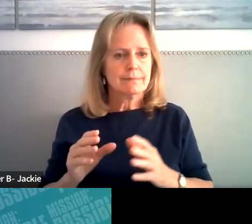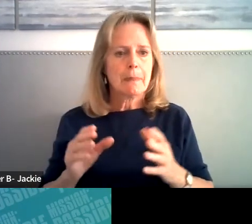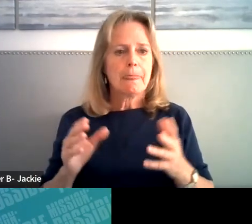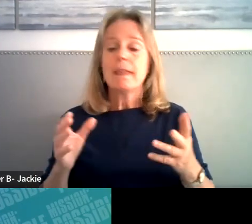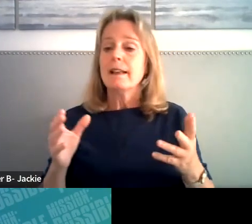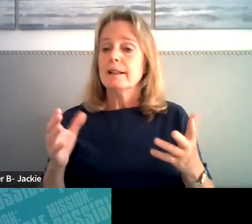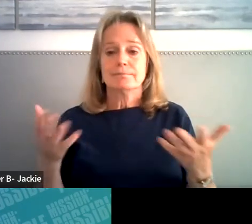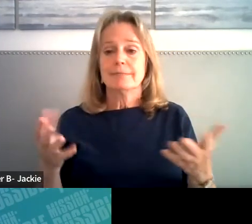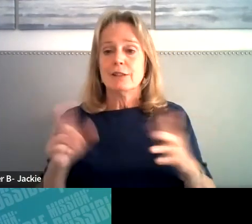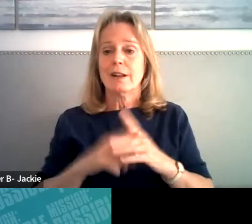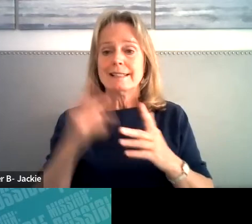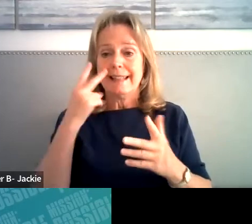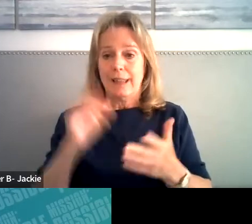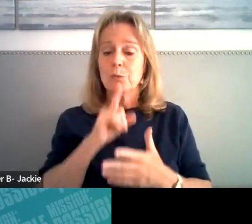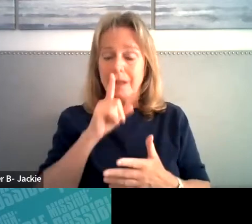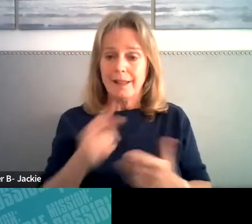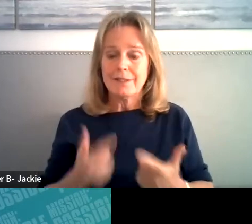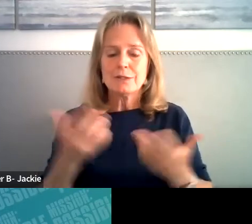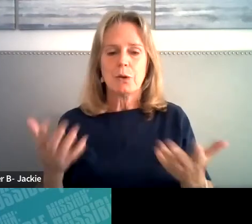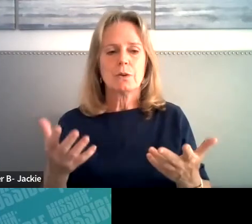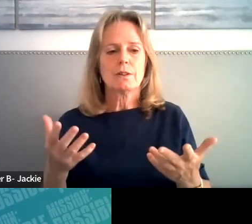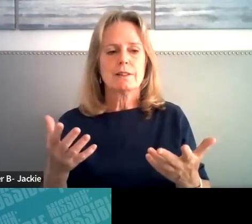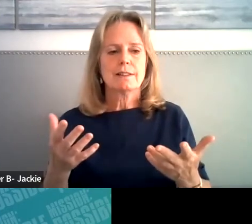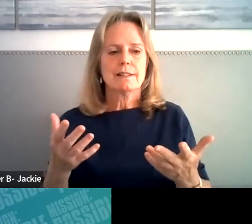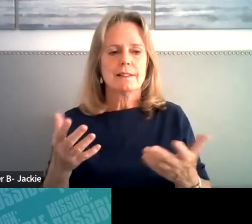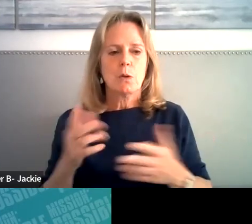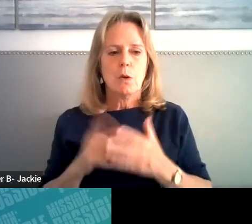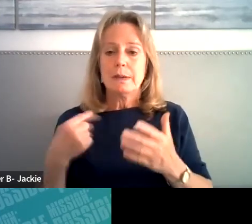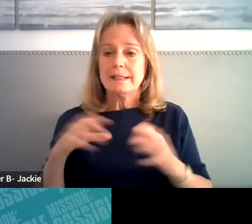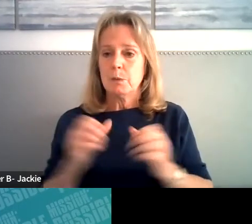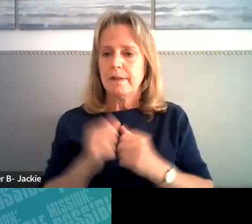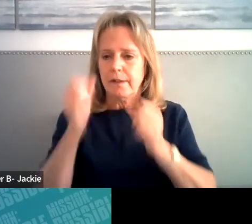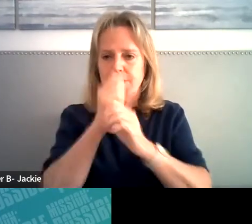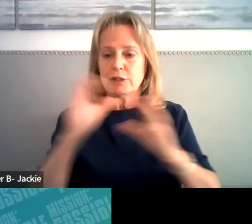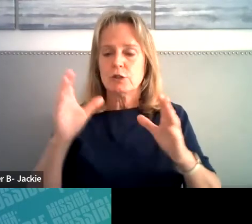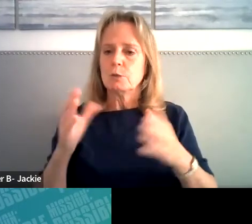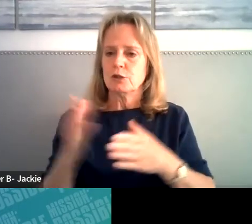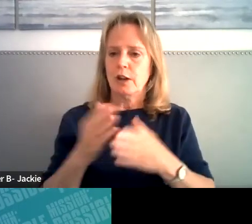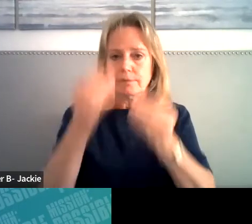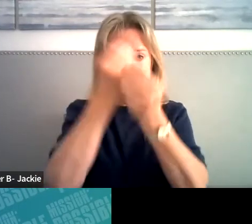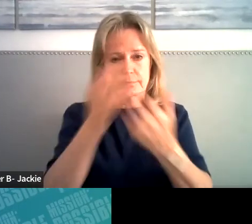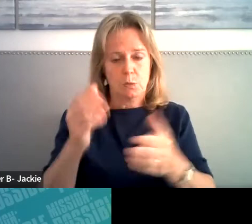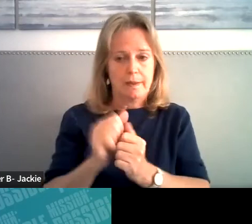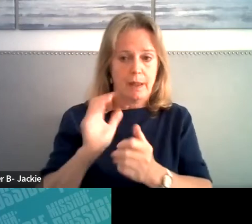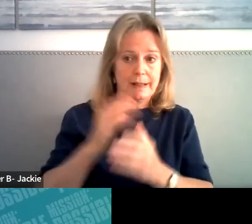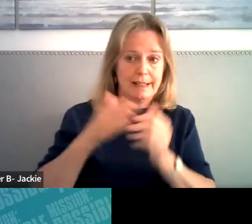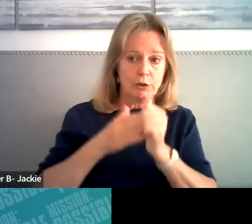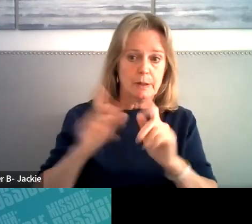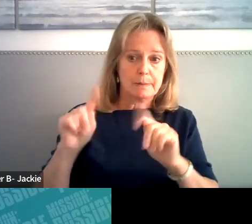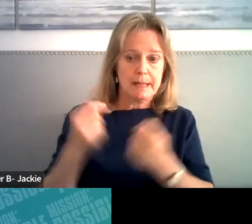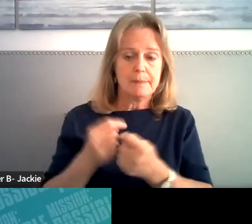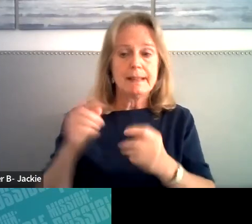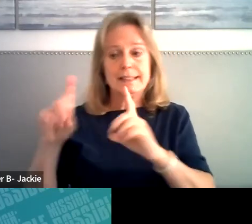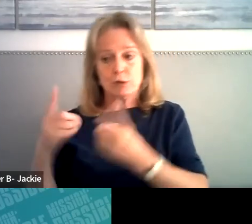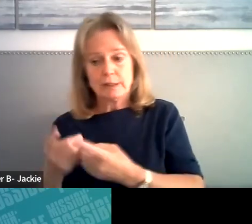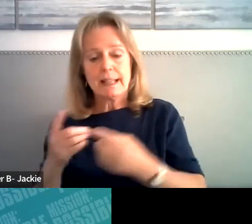seeing that in reality. And so, of course, what we did with our vision is we shared it with our leadership team, both the district and